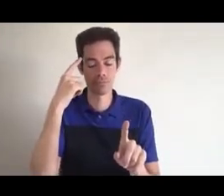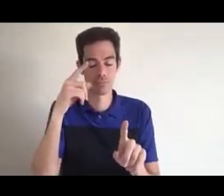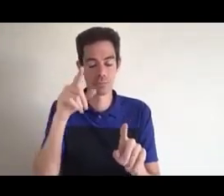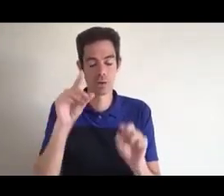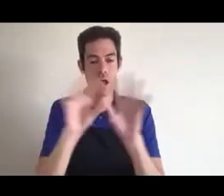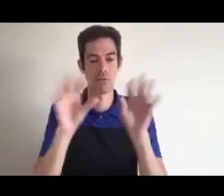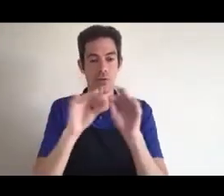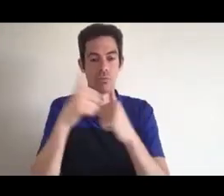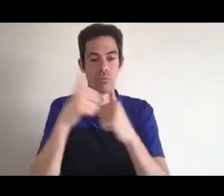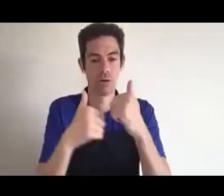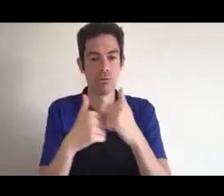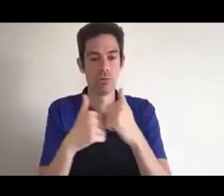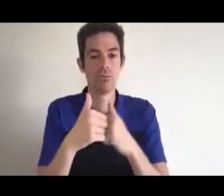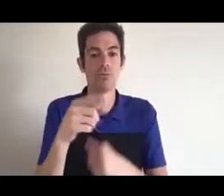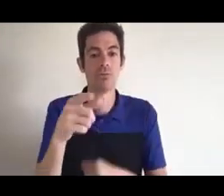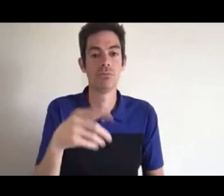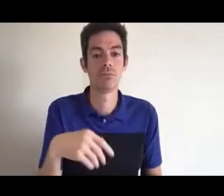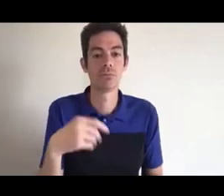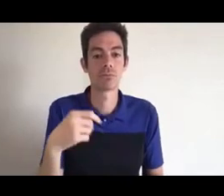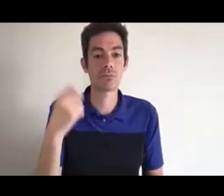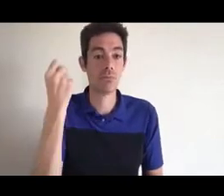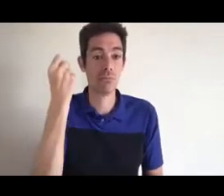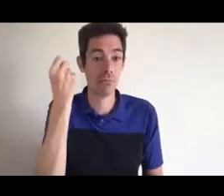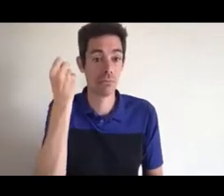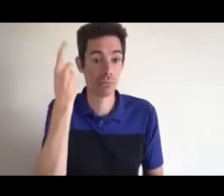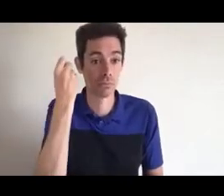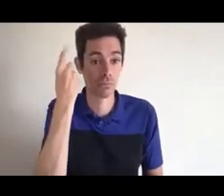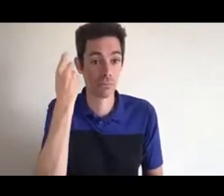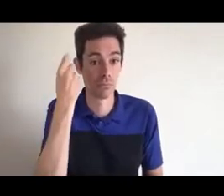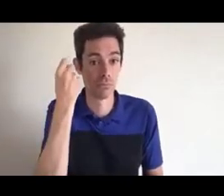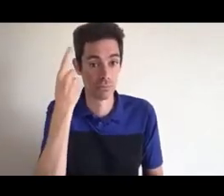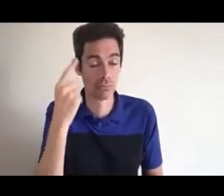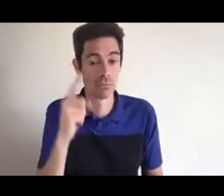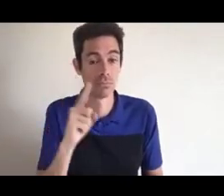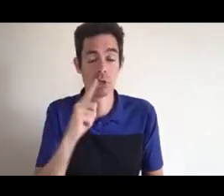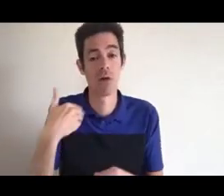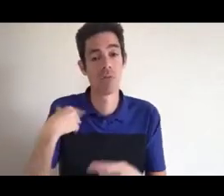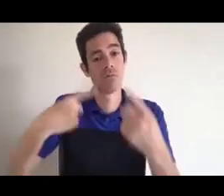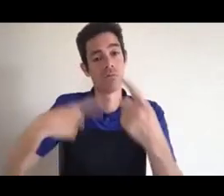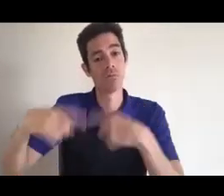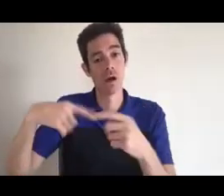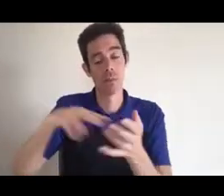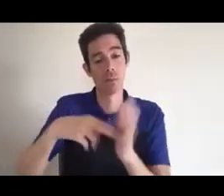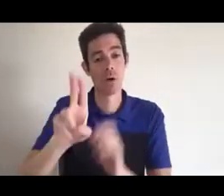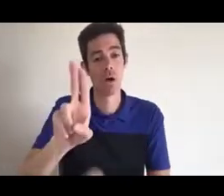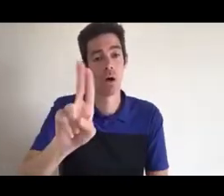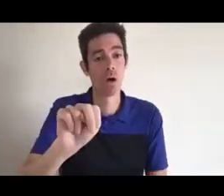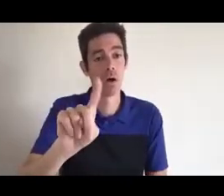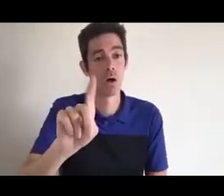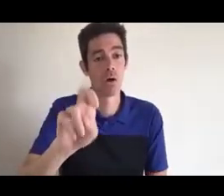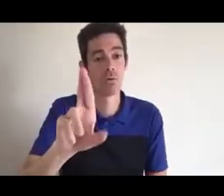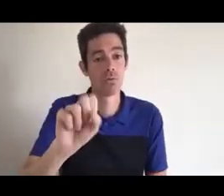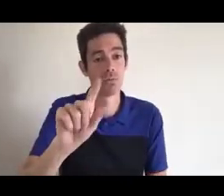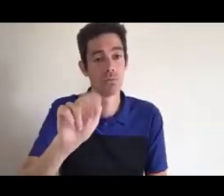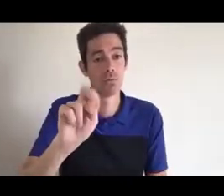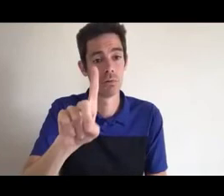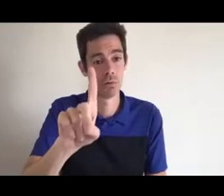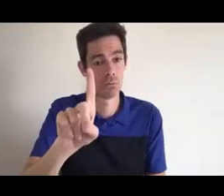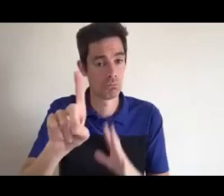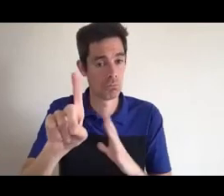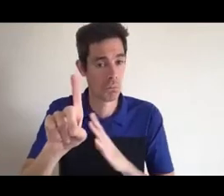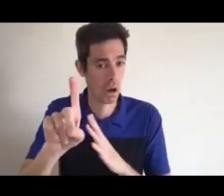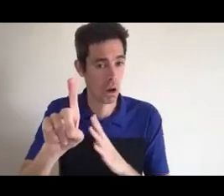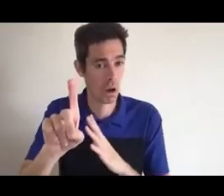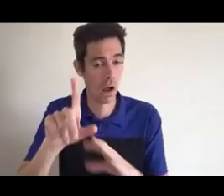So for clarification structure, when I sign understand, the sign, yes, there